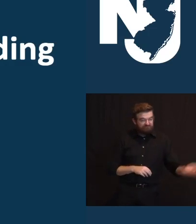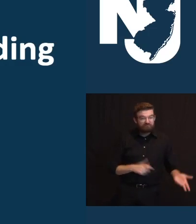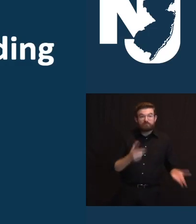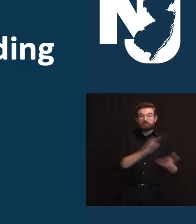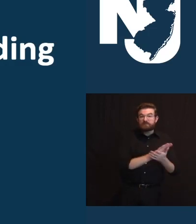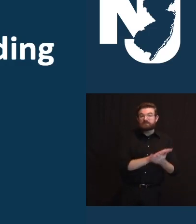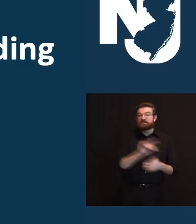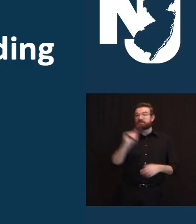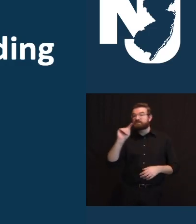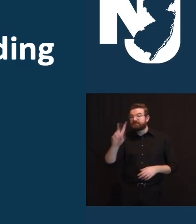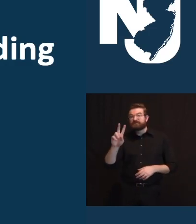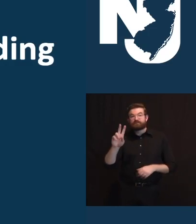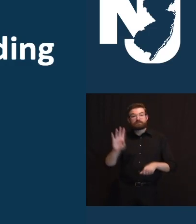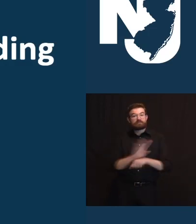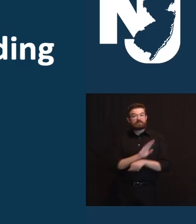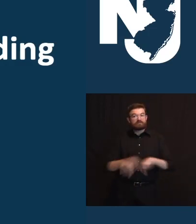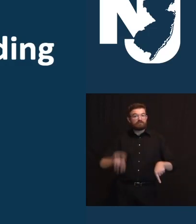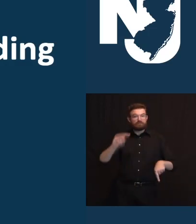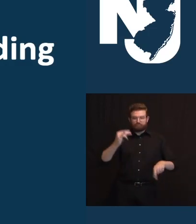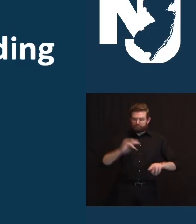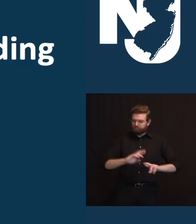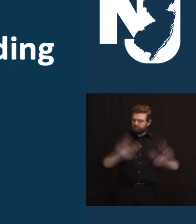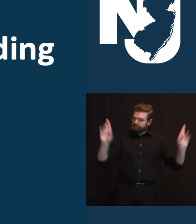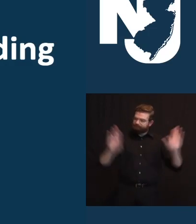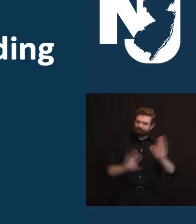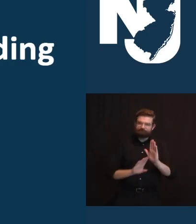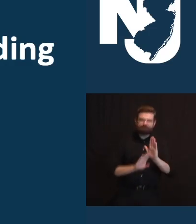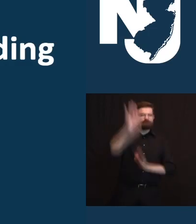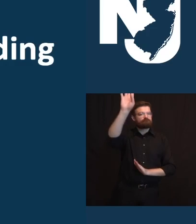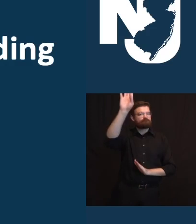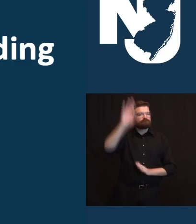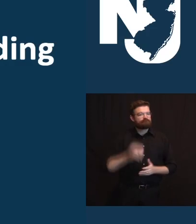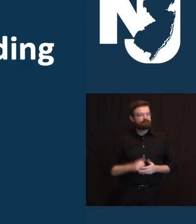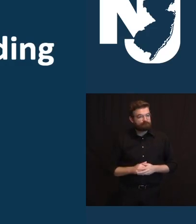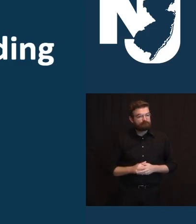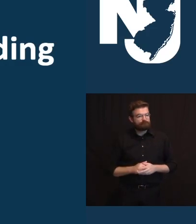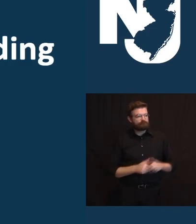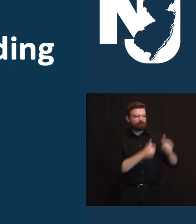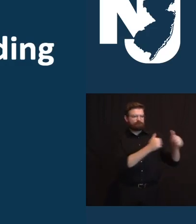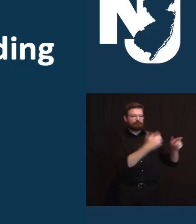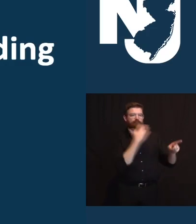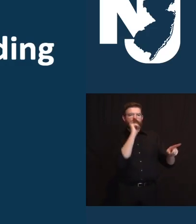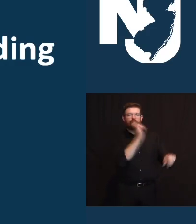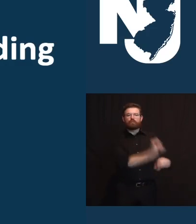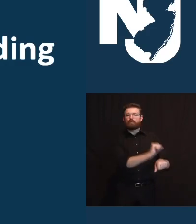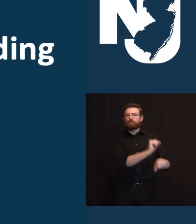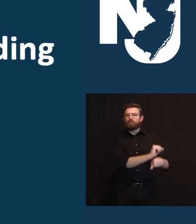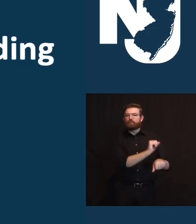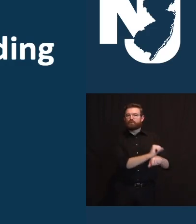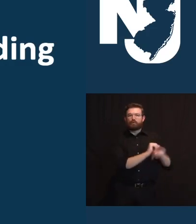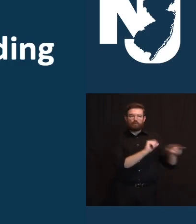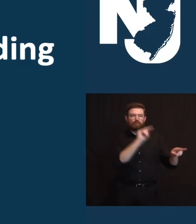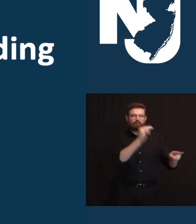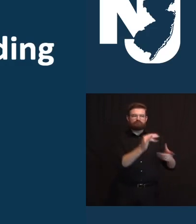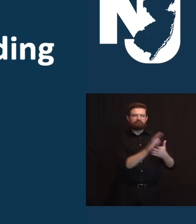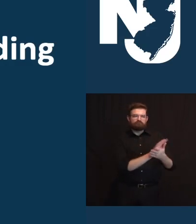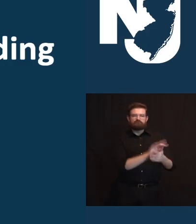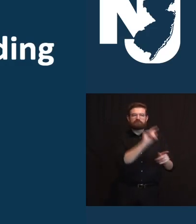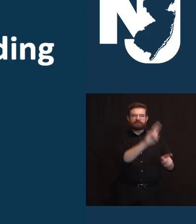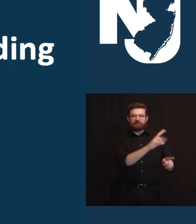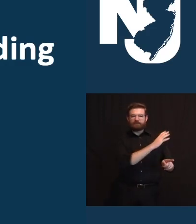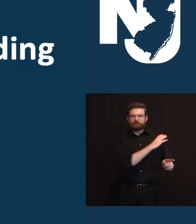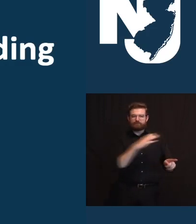future. And thanks to the tremendous work by the New Jersey Motion Picture and Television Commission, the Garden State is ready for its